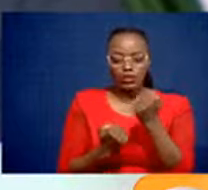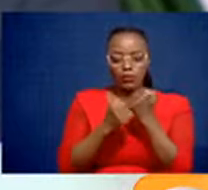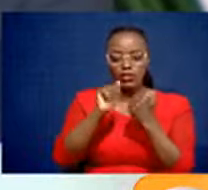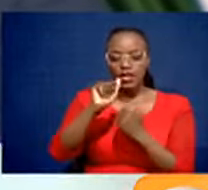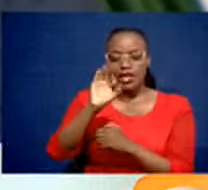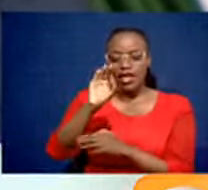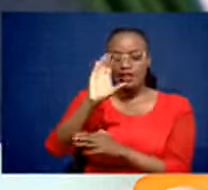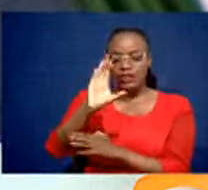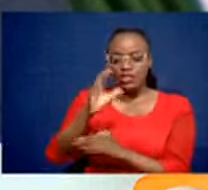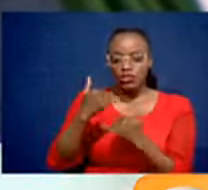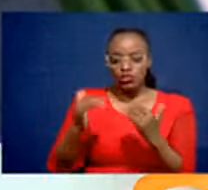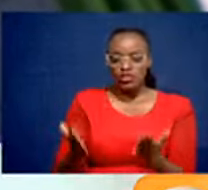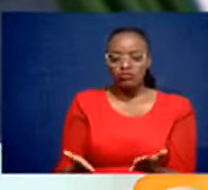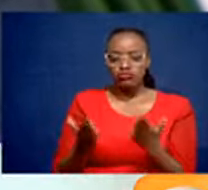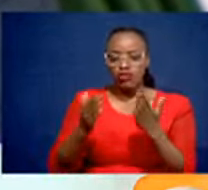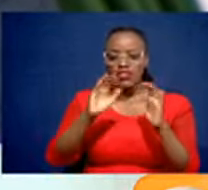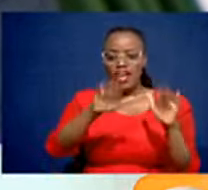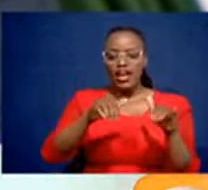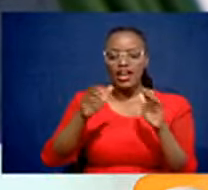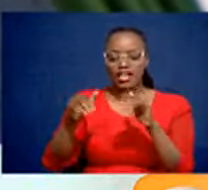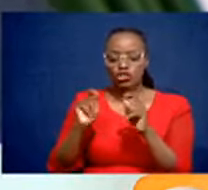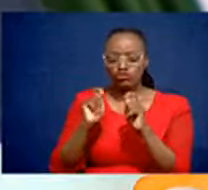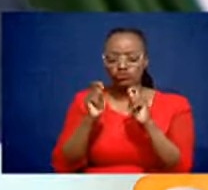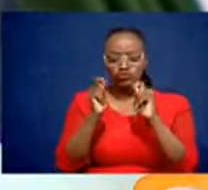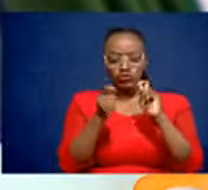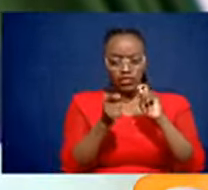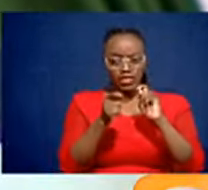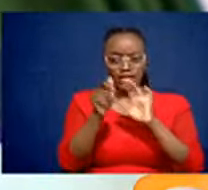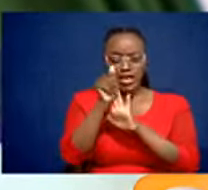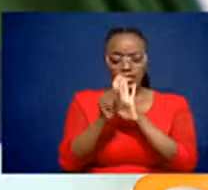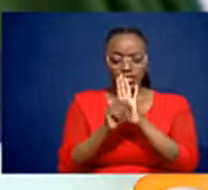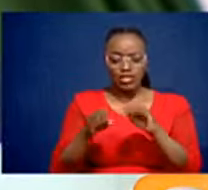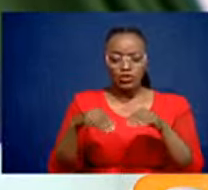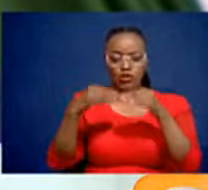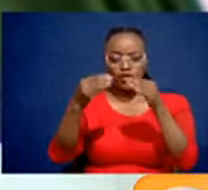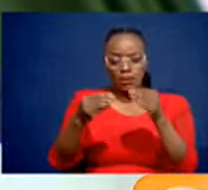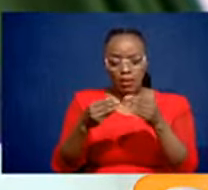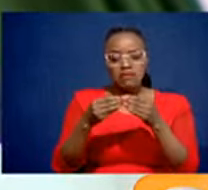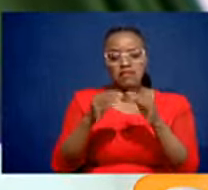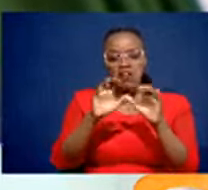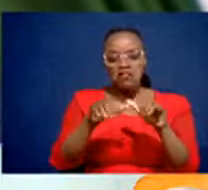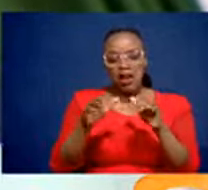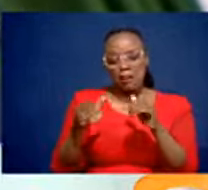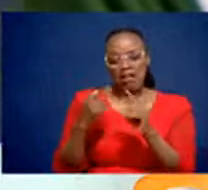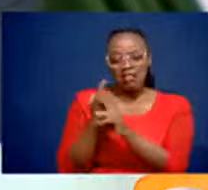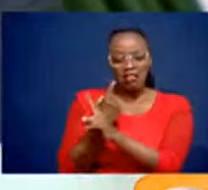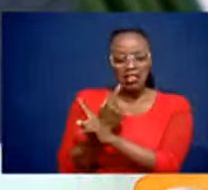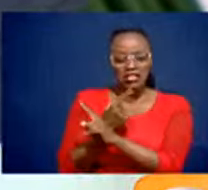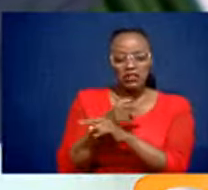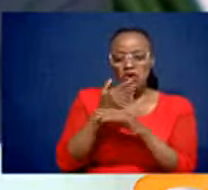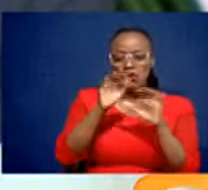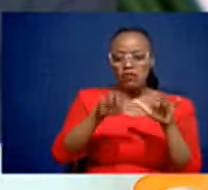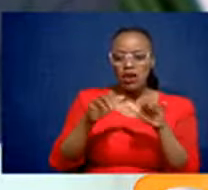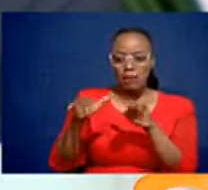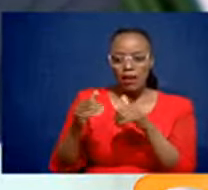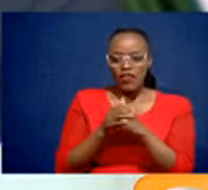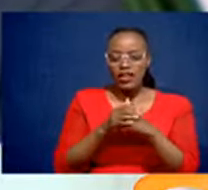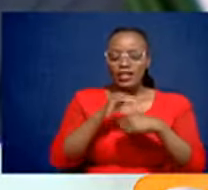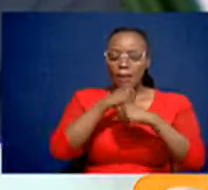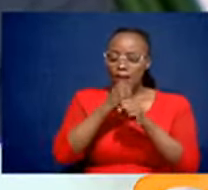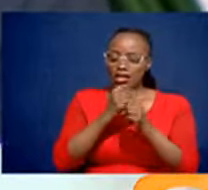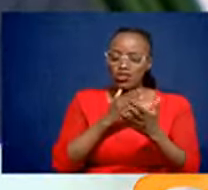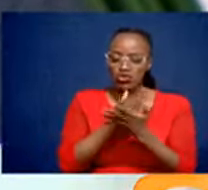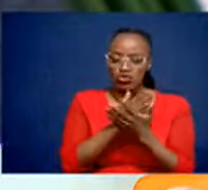to enhance our agricultural mechanization agenda, providing farm inputs to farmers at low rates and making